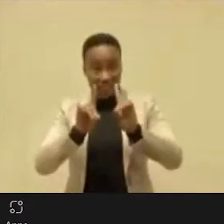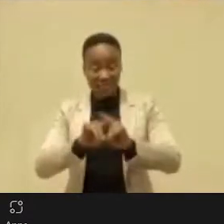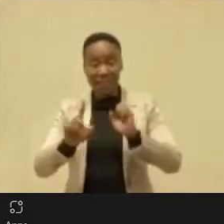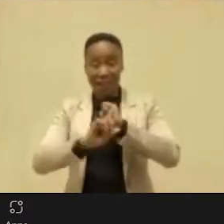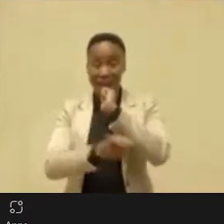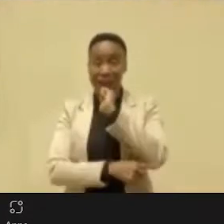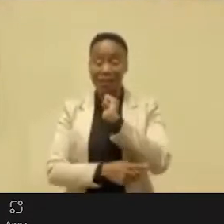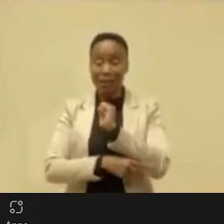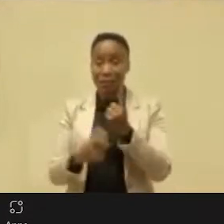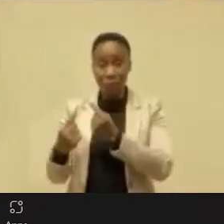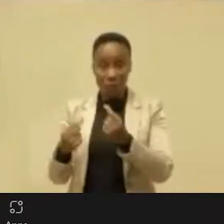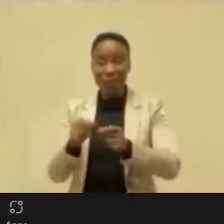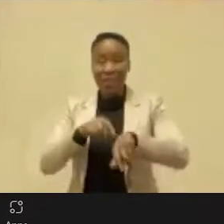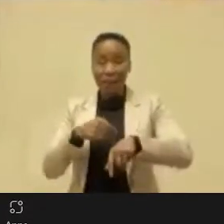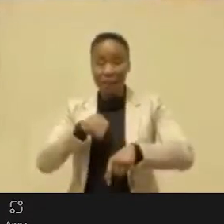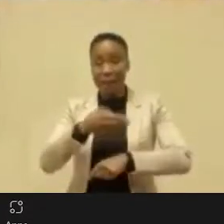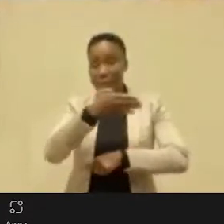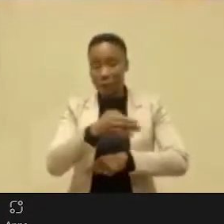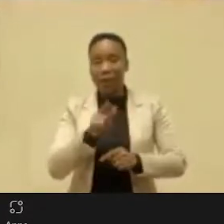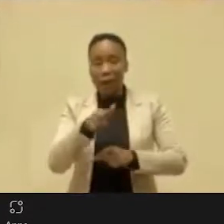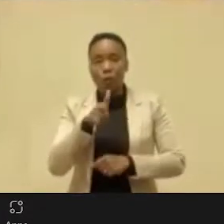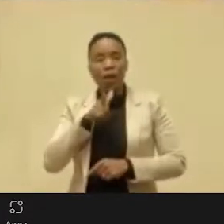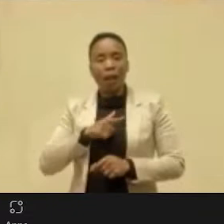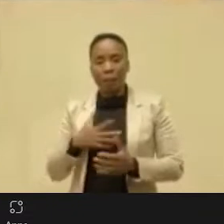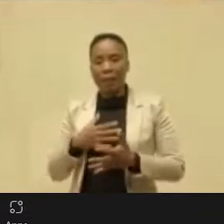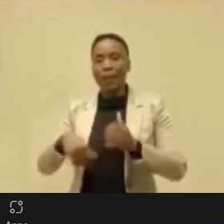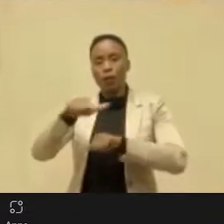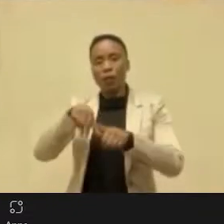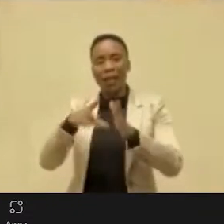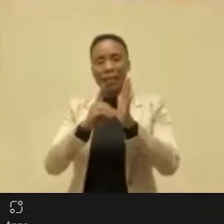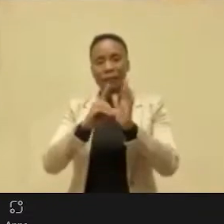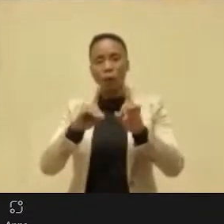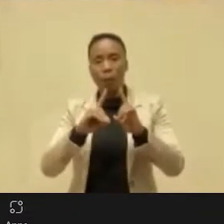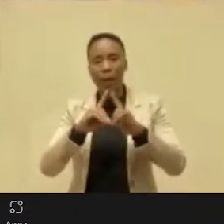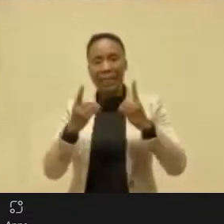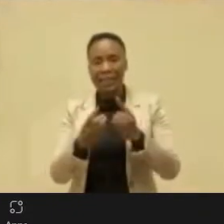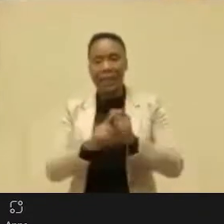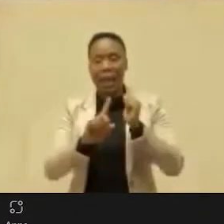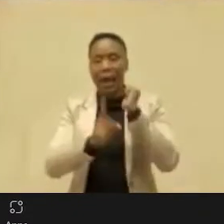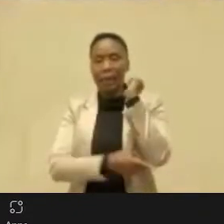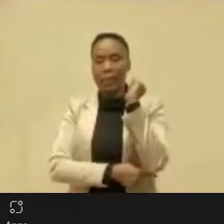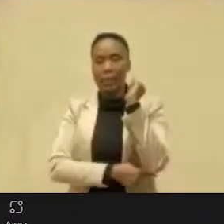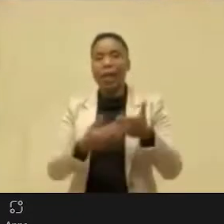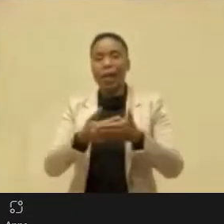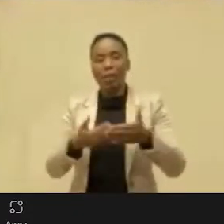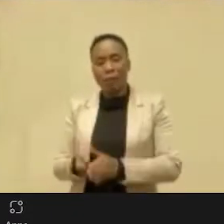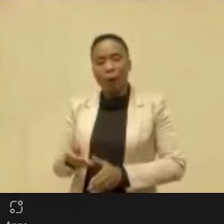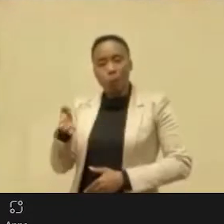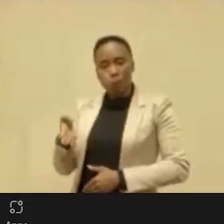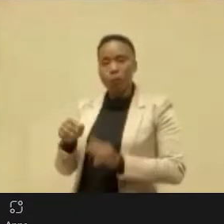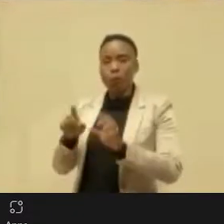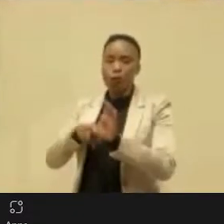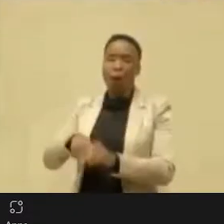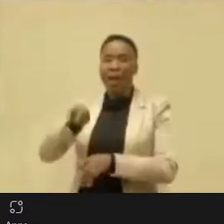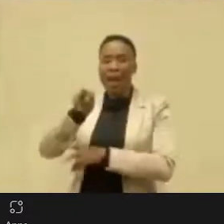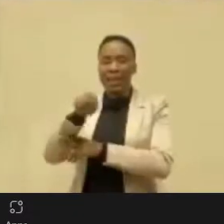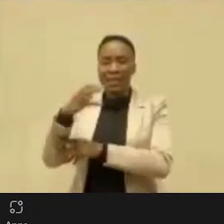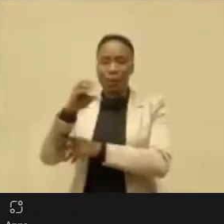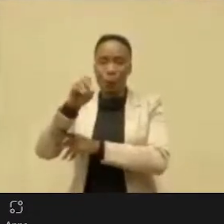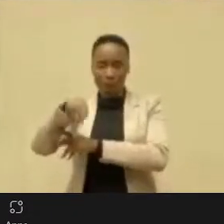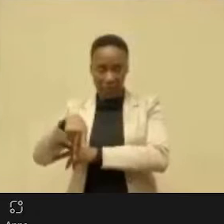changed when i was still there now she's telling me social development is the last one before she went to the ncop in the